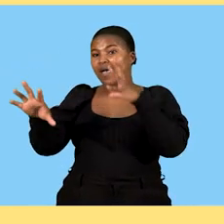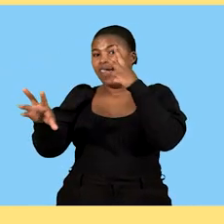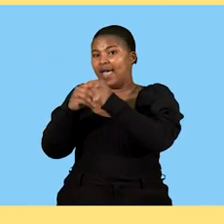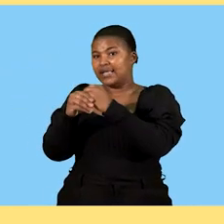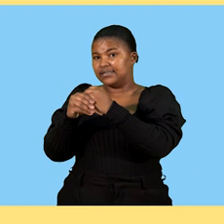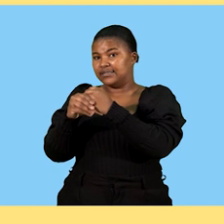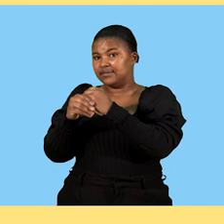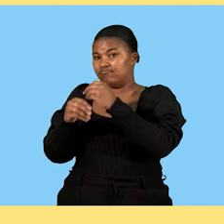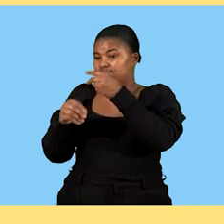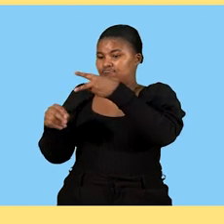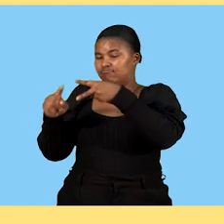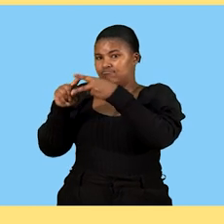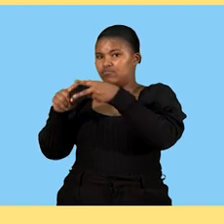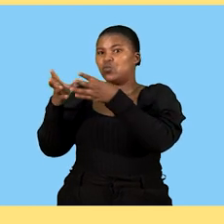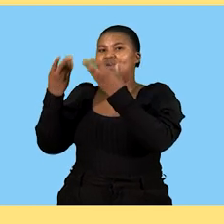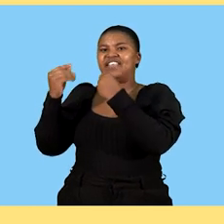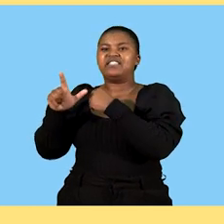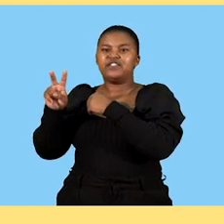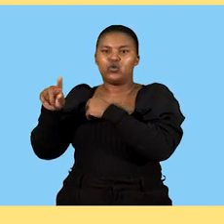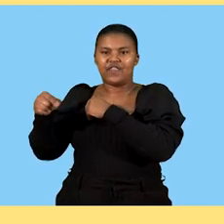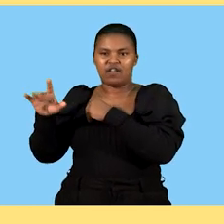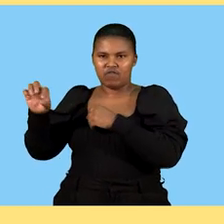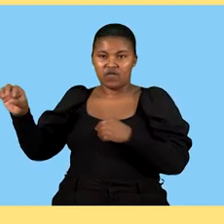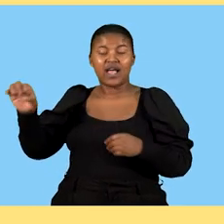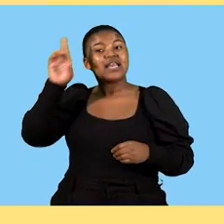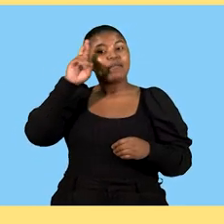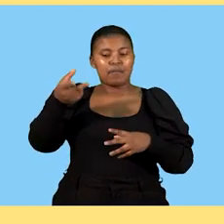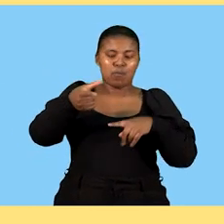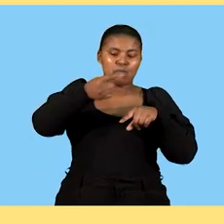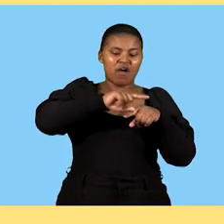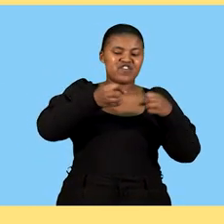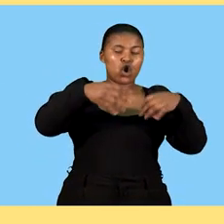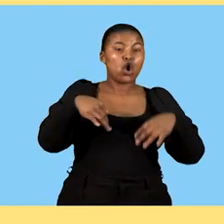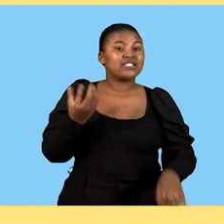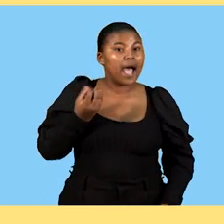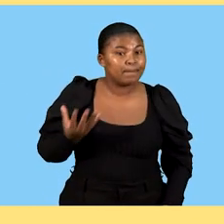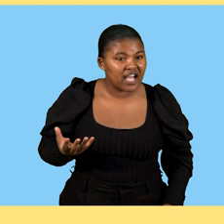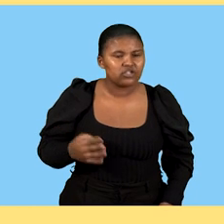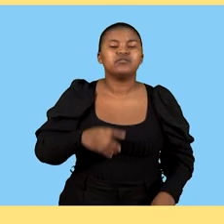be closed off to profit and loss.